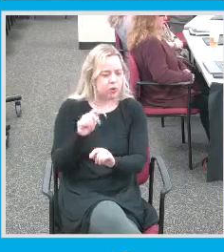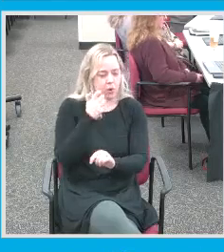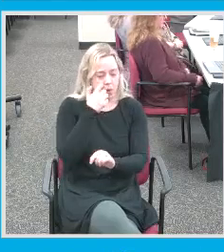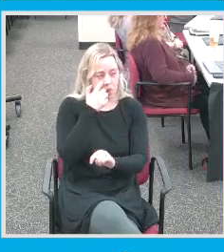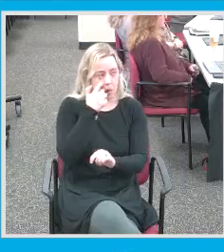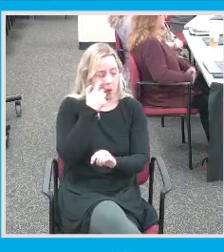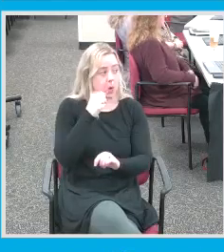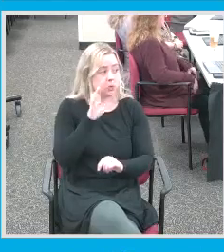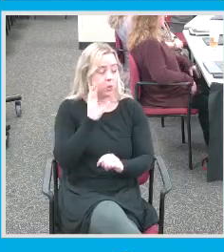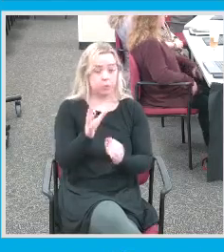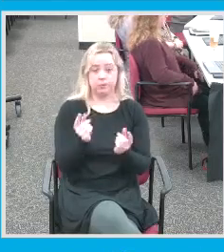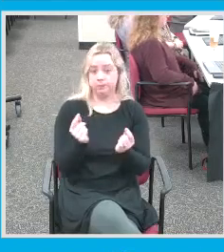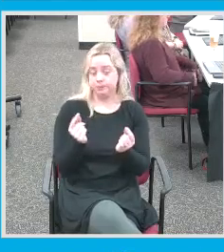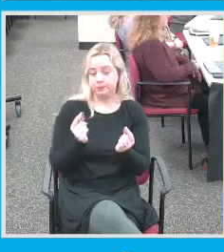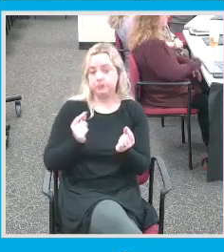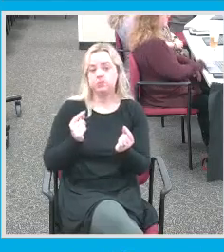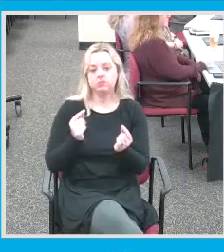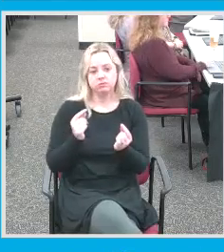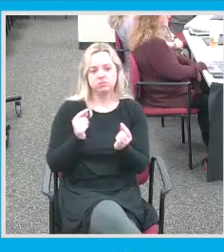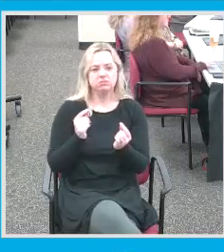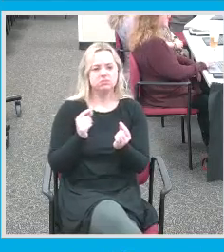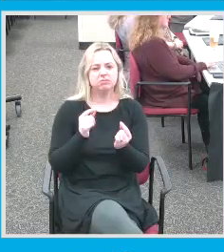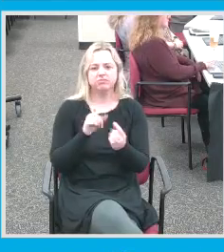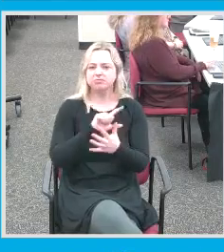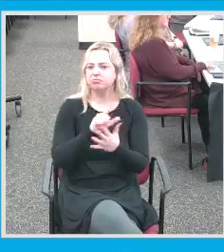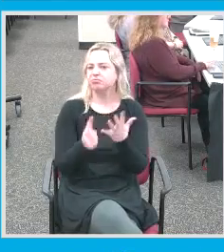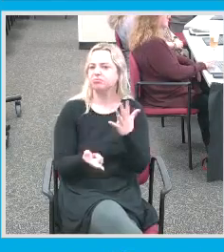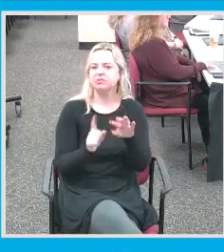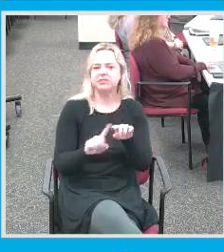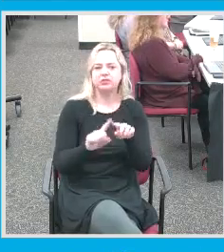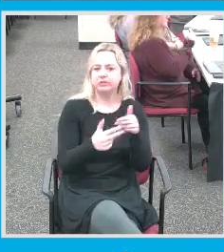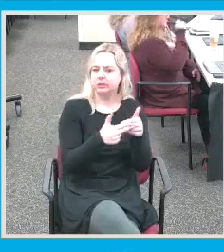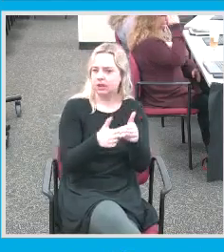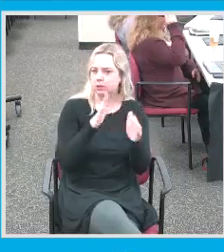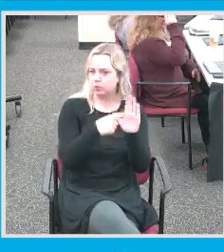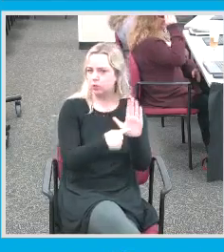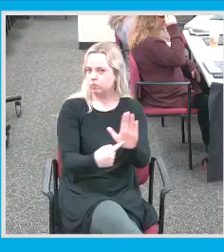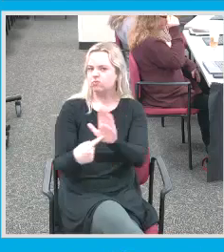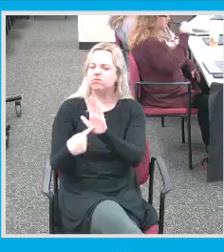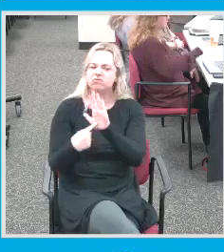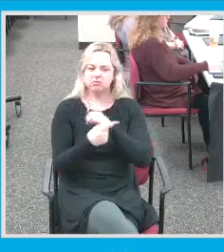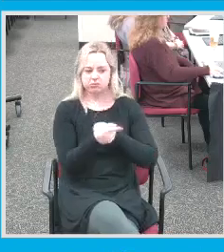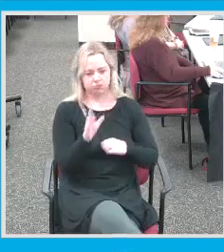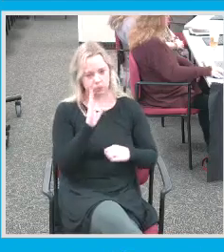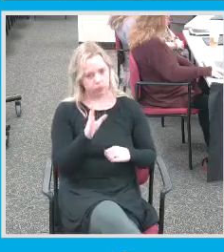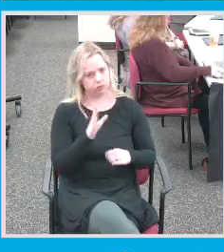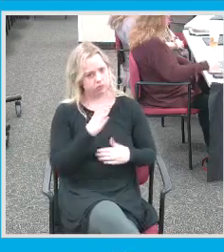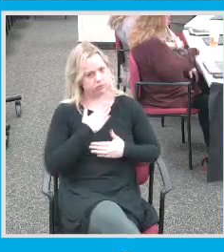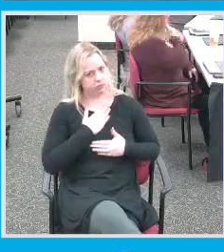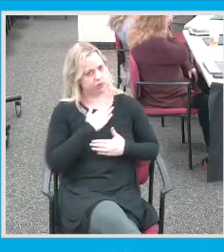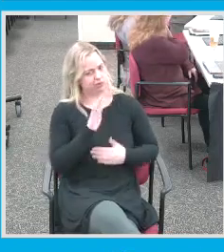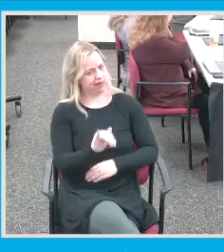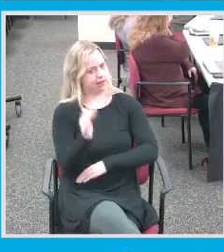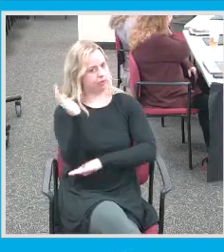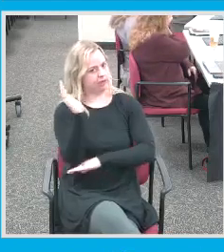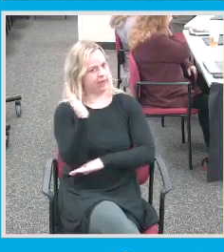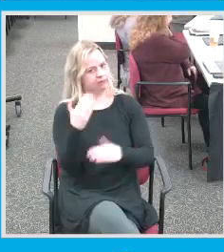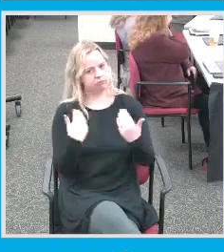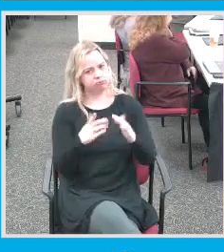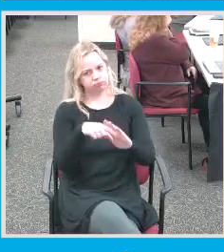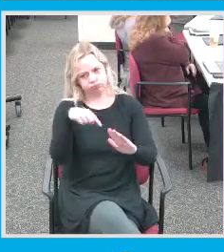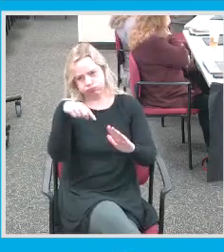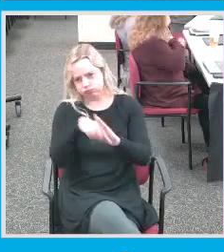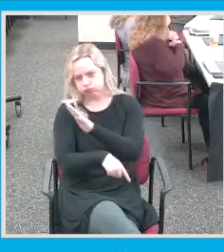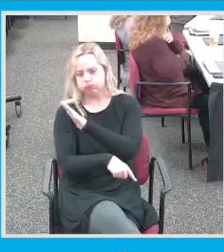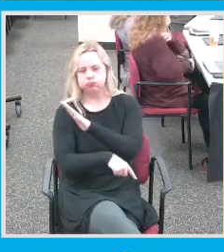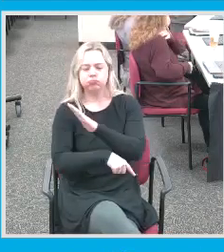through a few different slides, and I think you'll appreciate the presentation because it is very thorough. It has a lot of